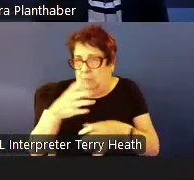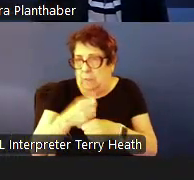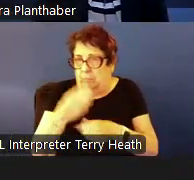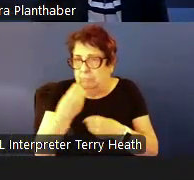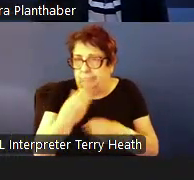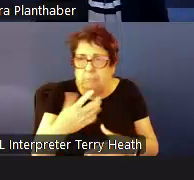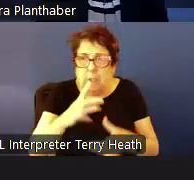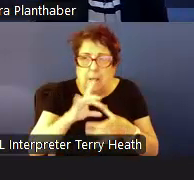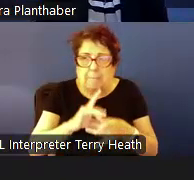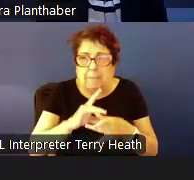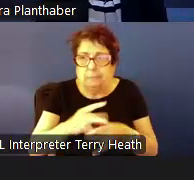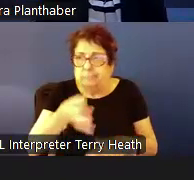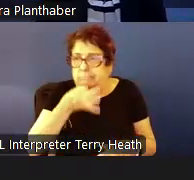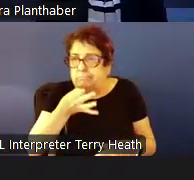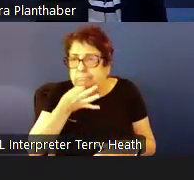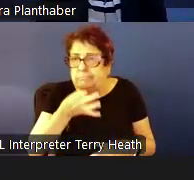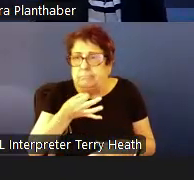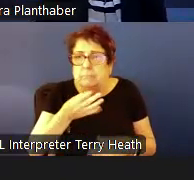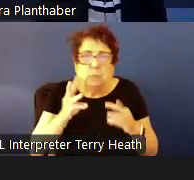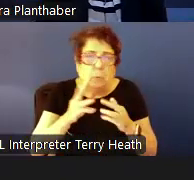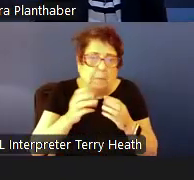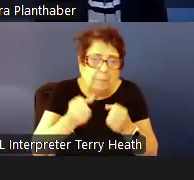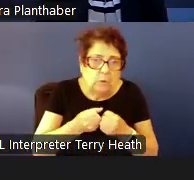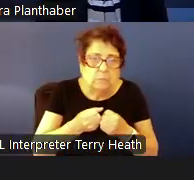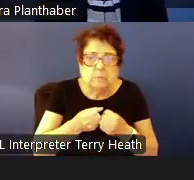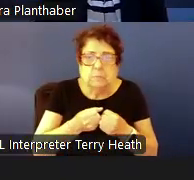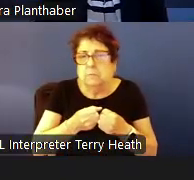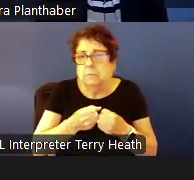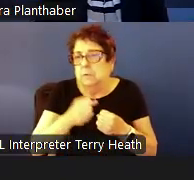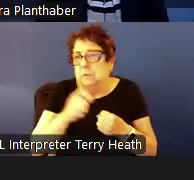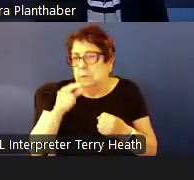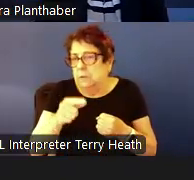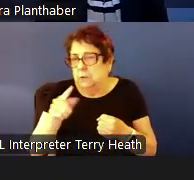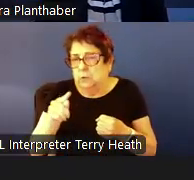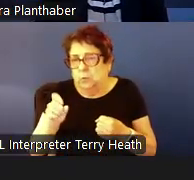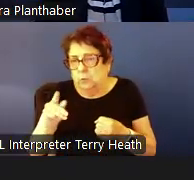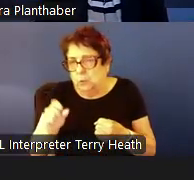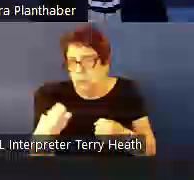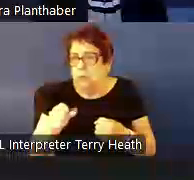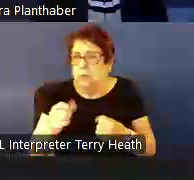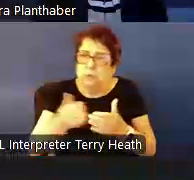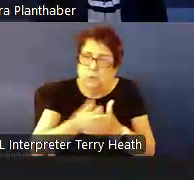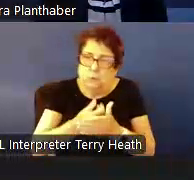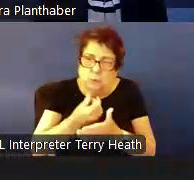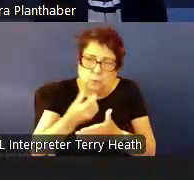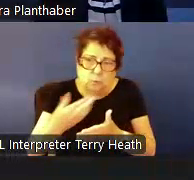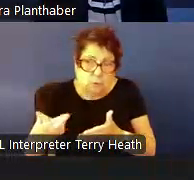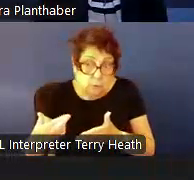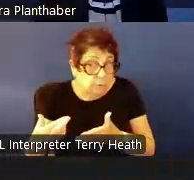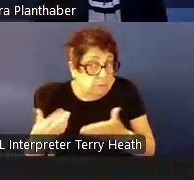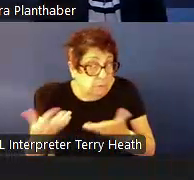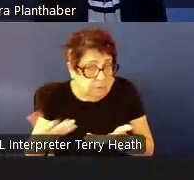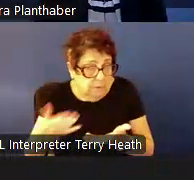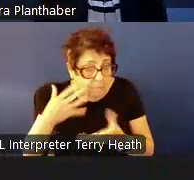upcoming webinars, new resources or tools, and latest updates. Thank you very much. And final